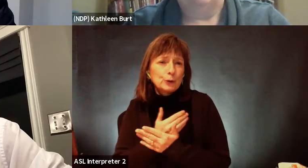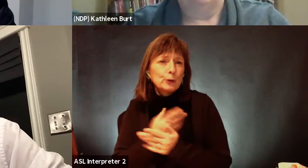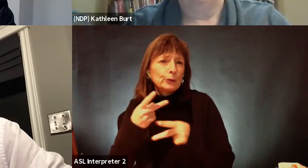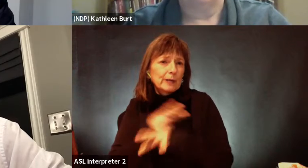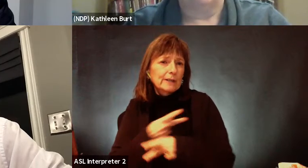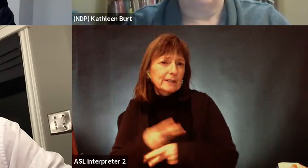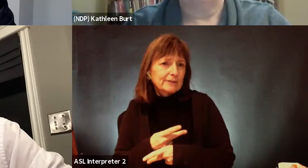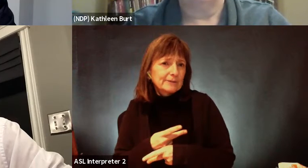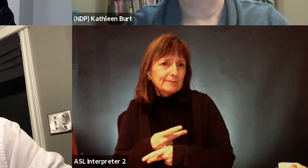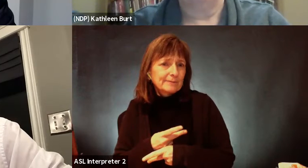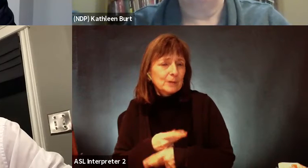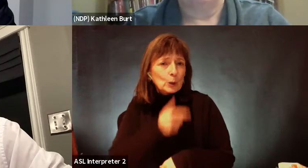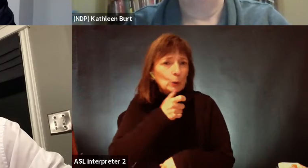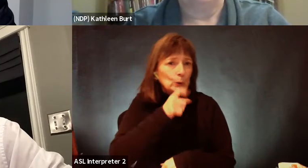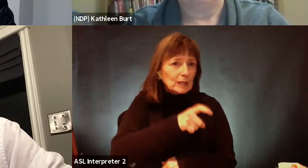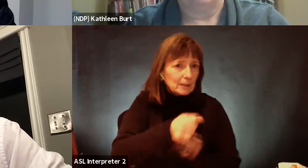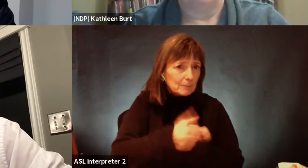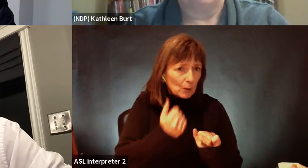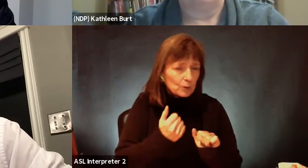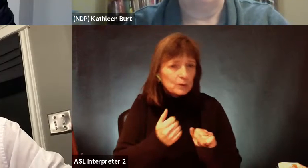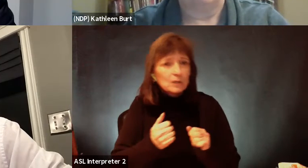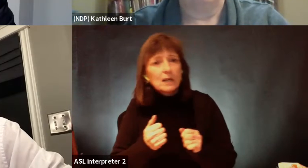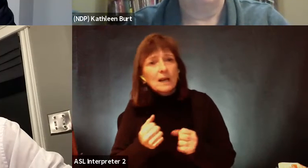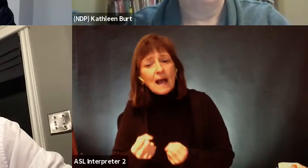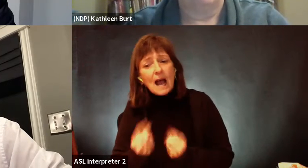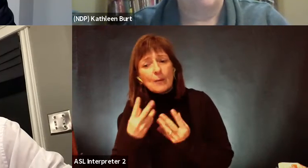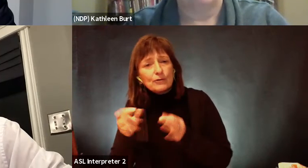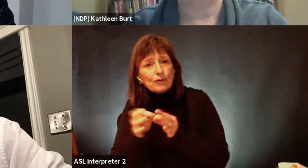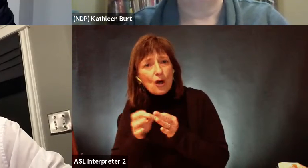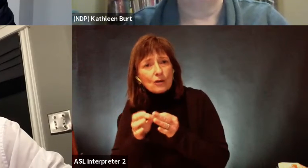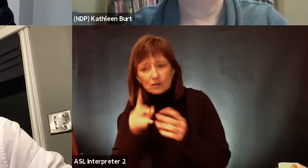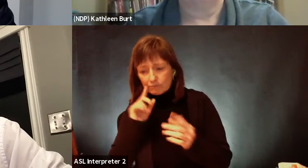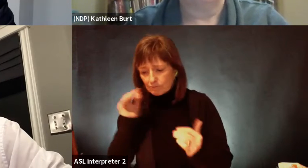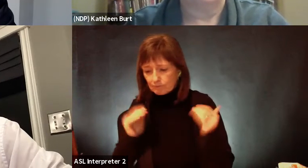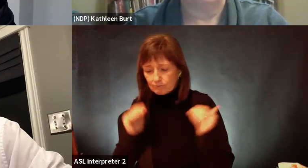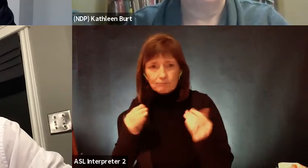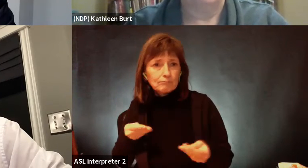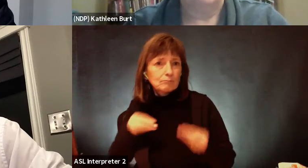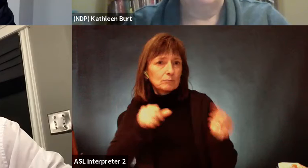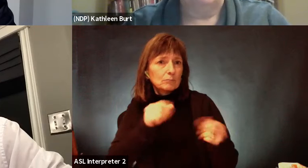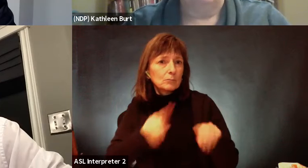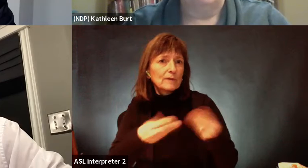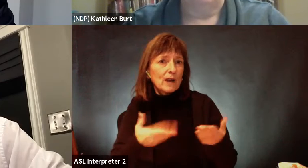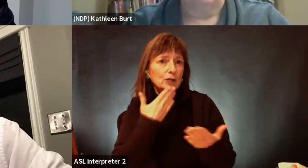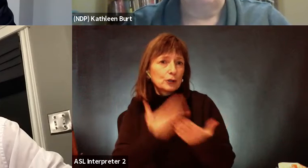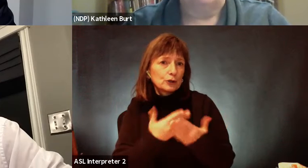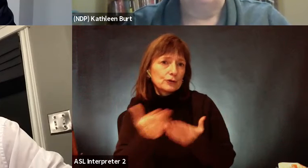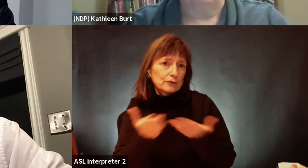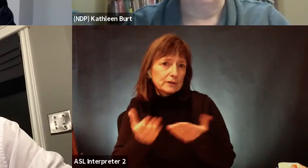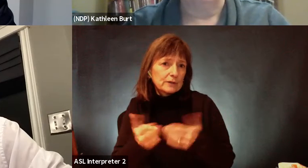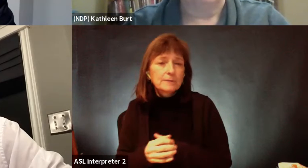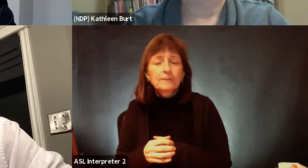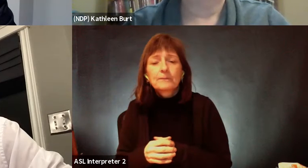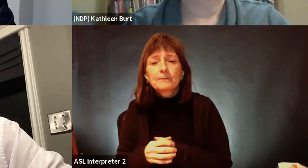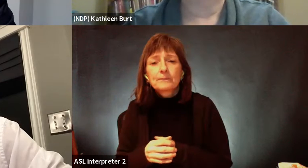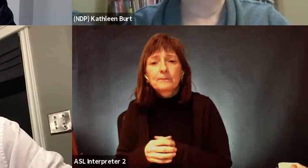need and the cost of meeting the obligations to provide those quality services. We also pledge to